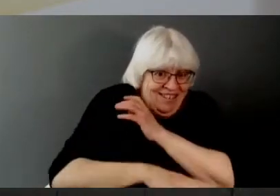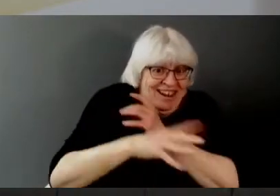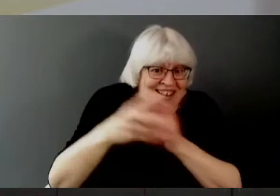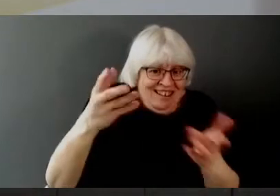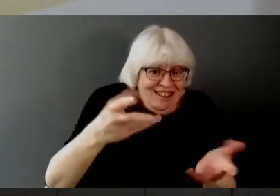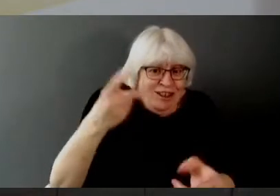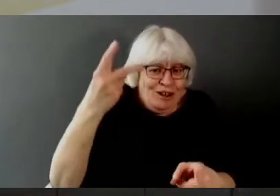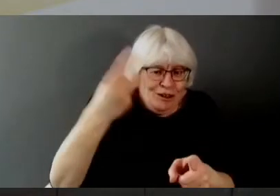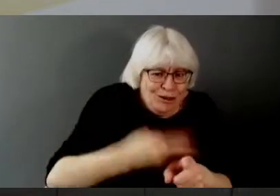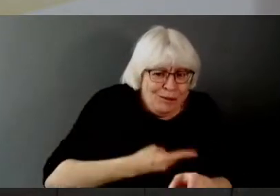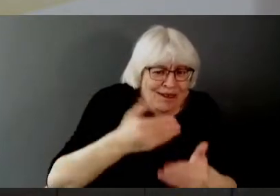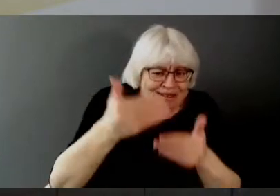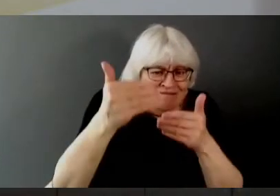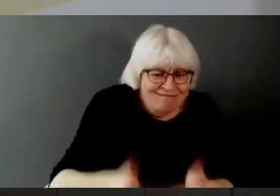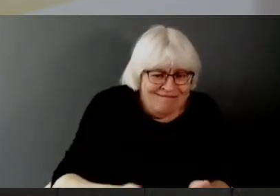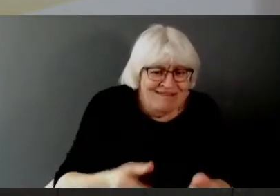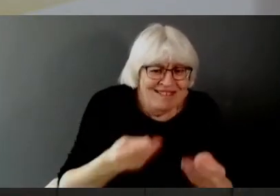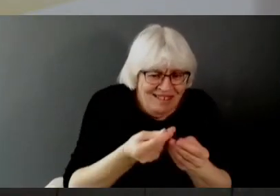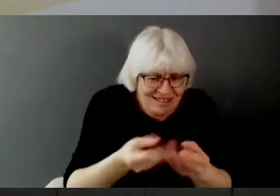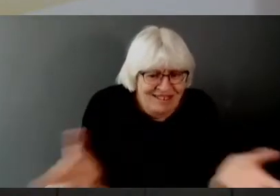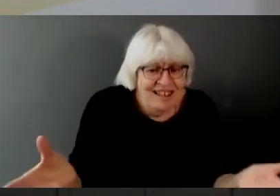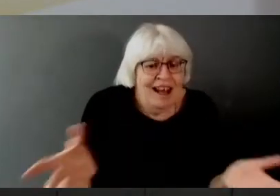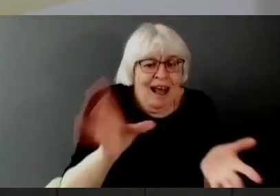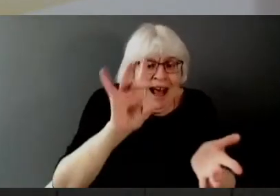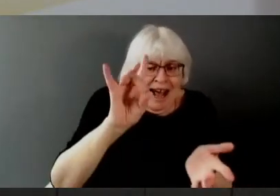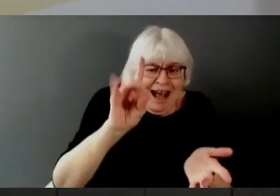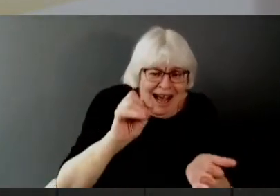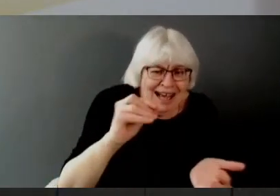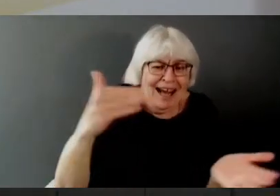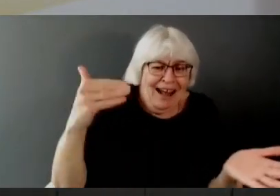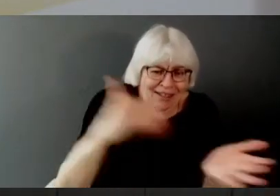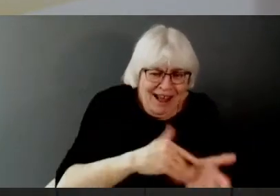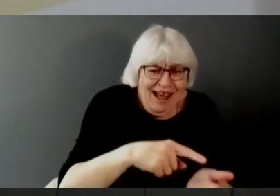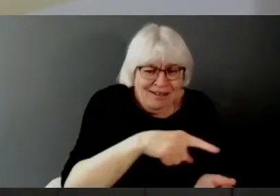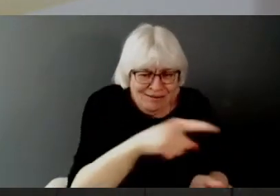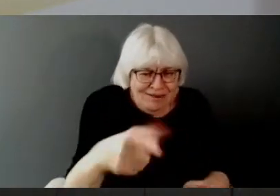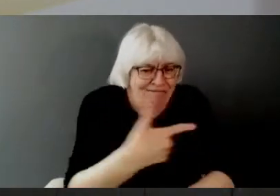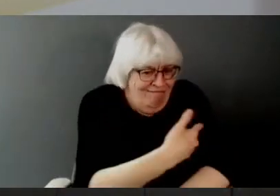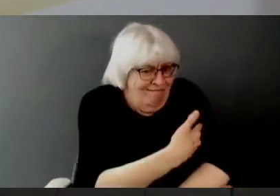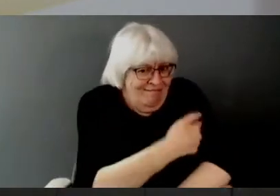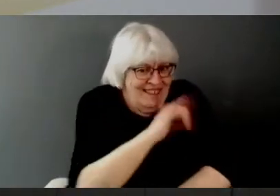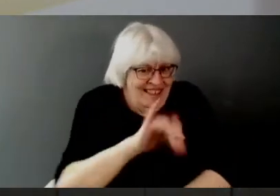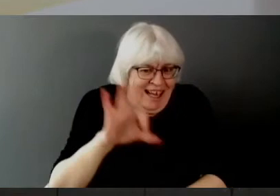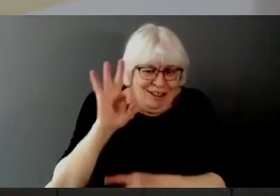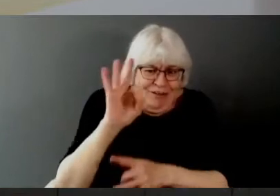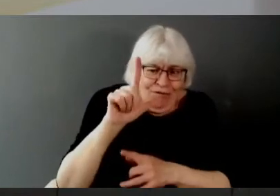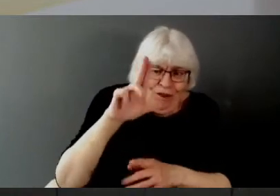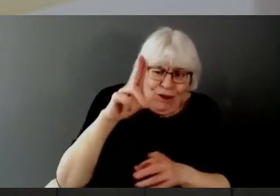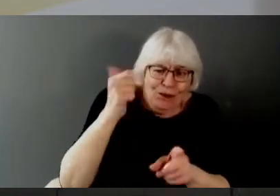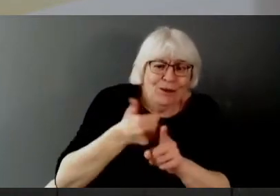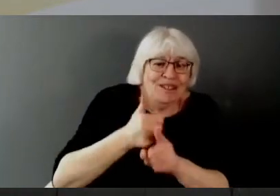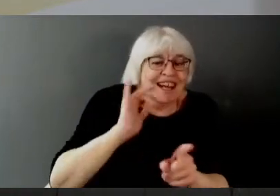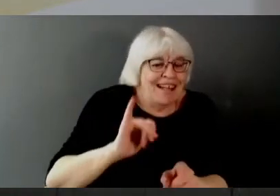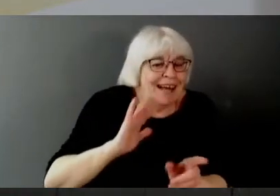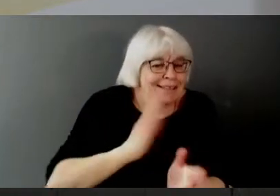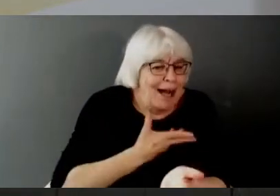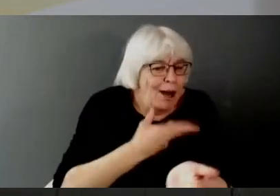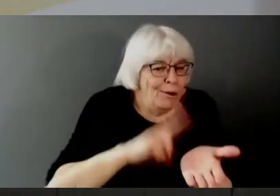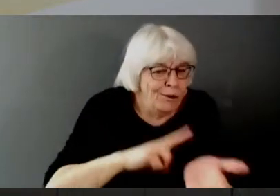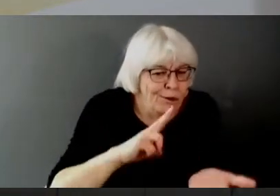of influenza vaccine. And that's with our nurses and pharmacists